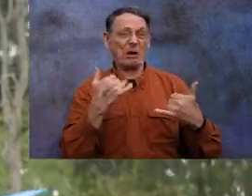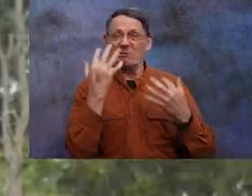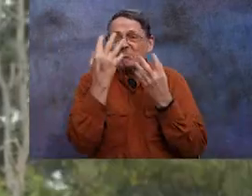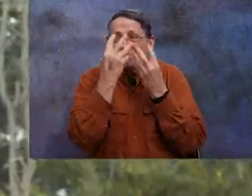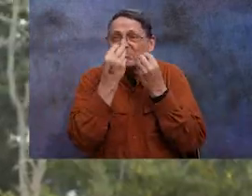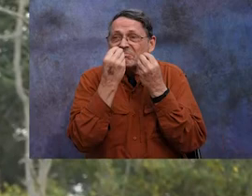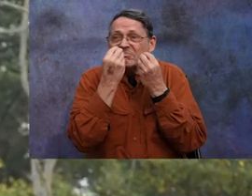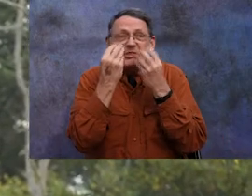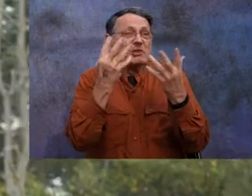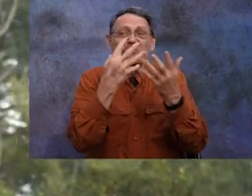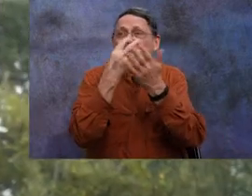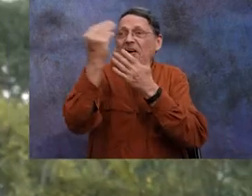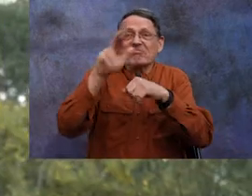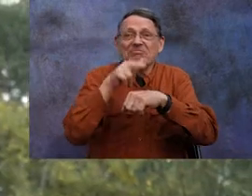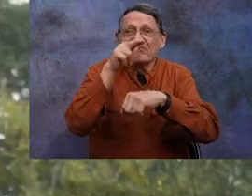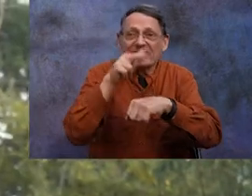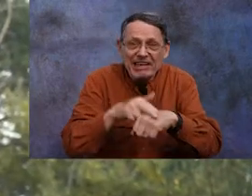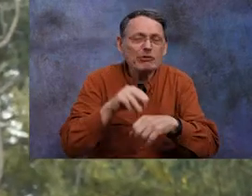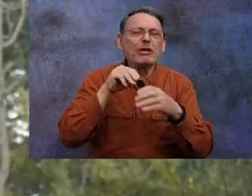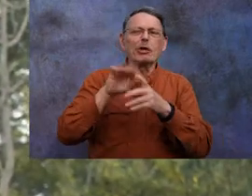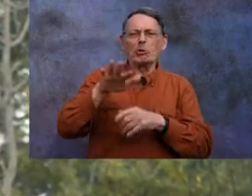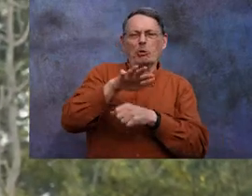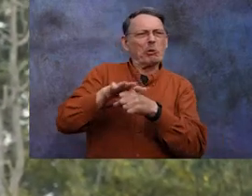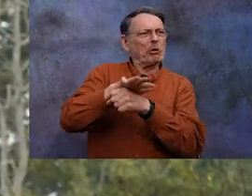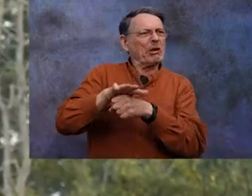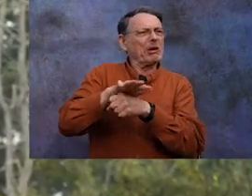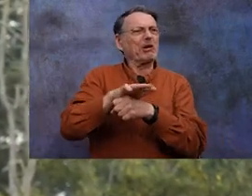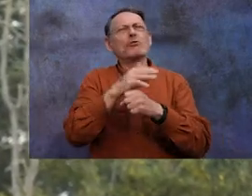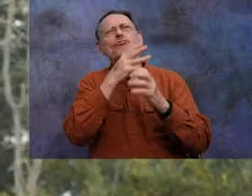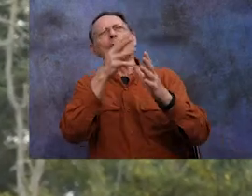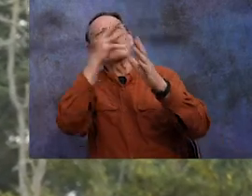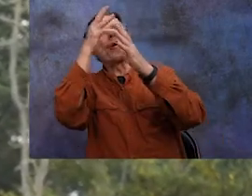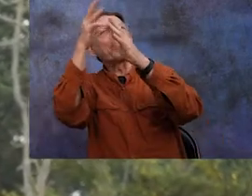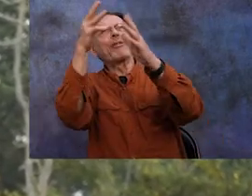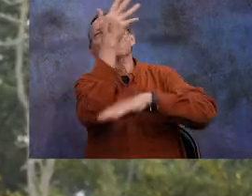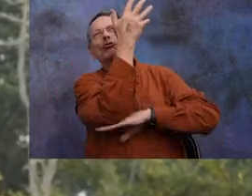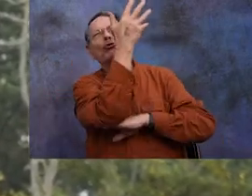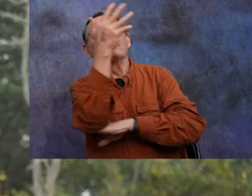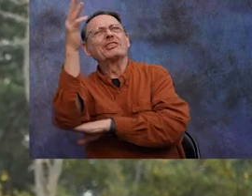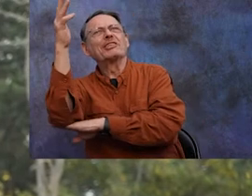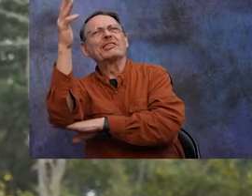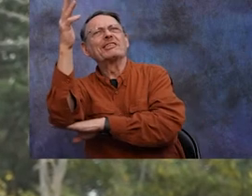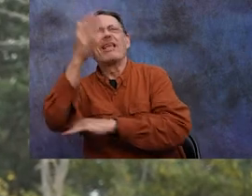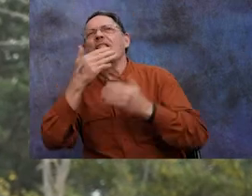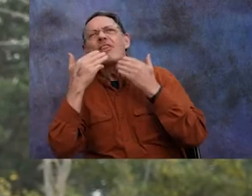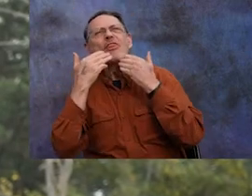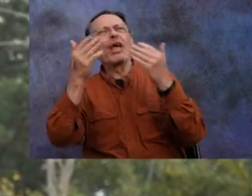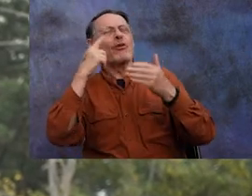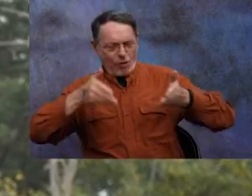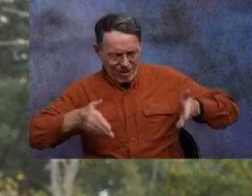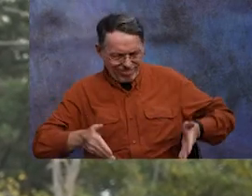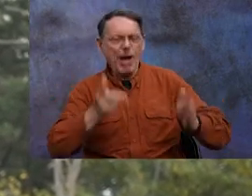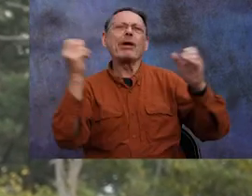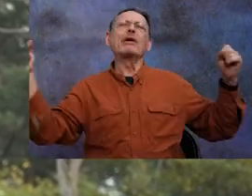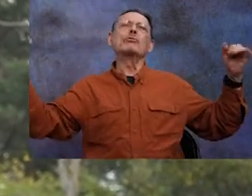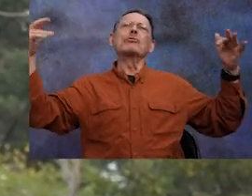your neck of the woods, great-grandmother and grandfather trees, thank you for allowing us to